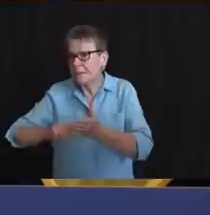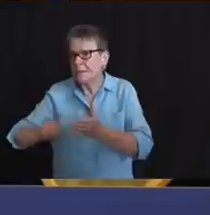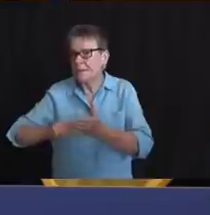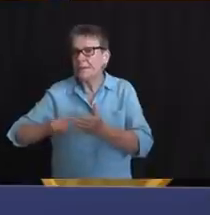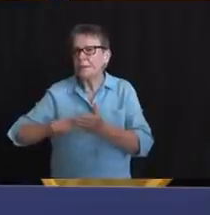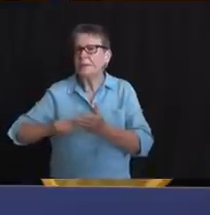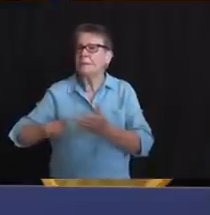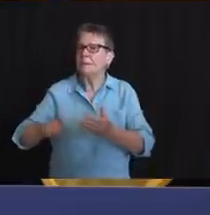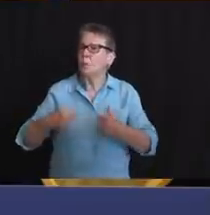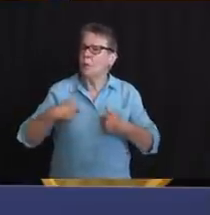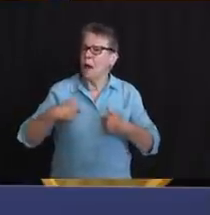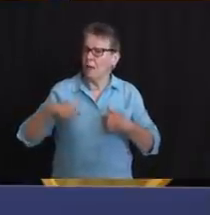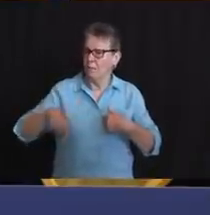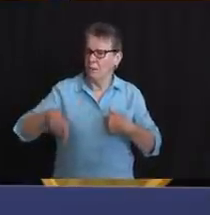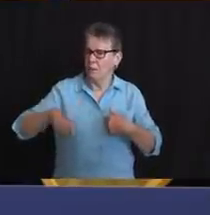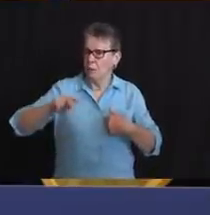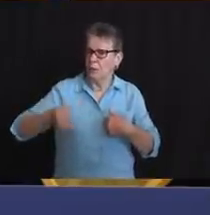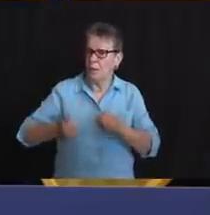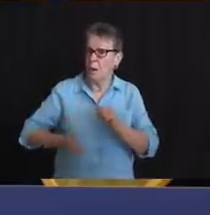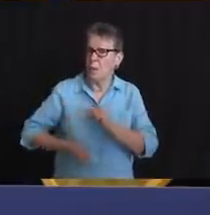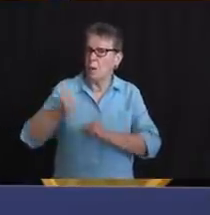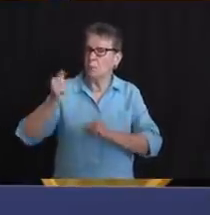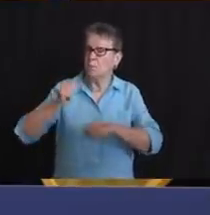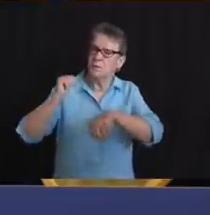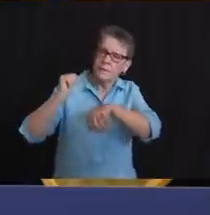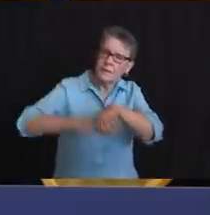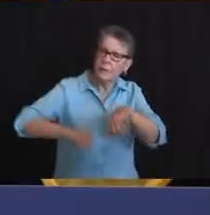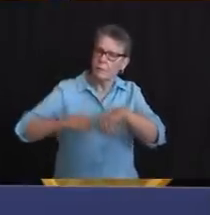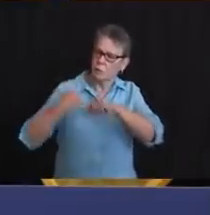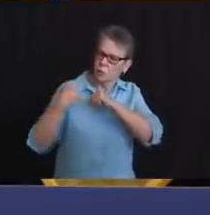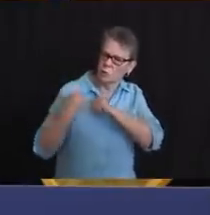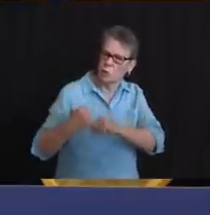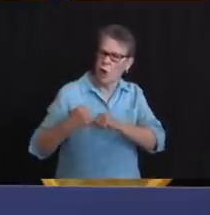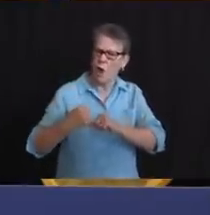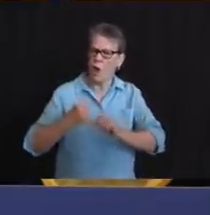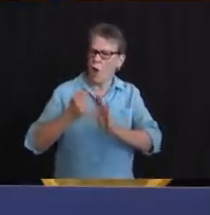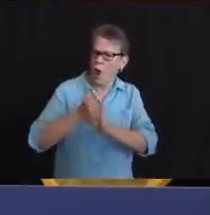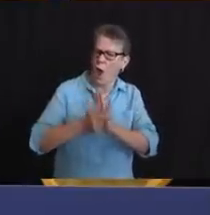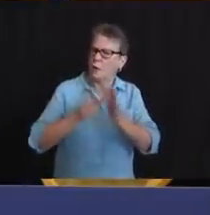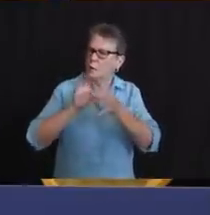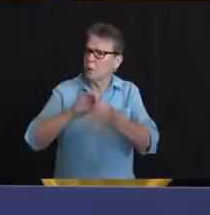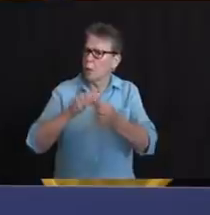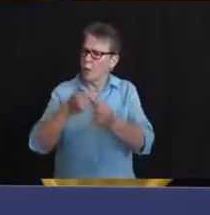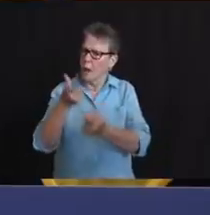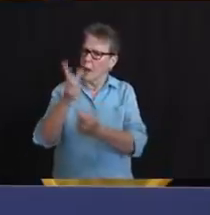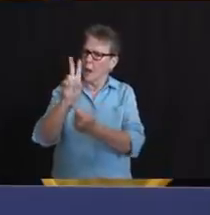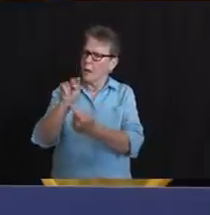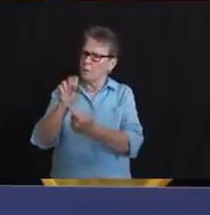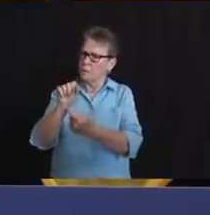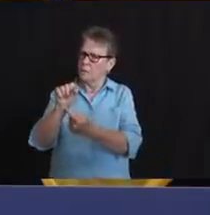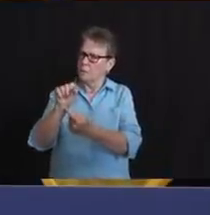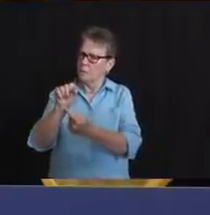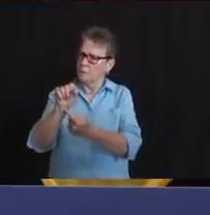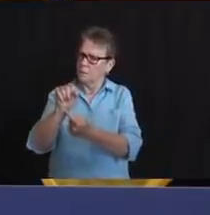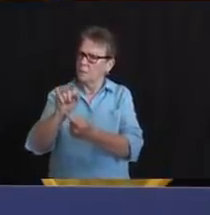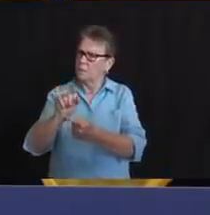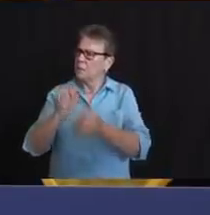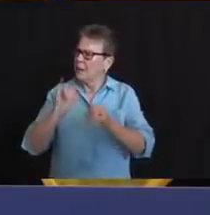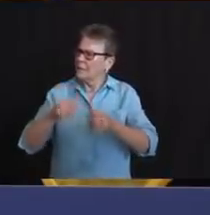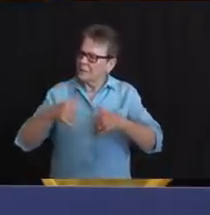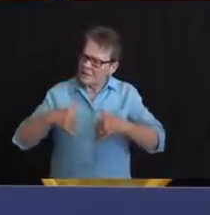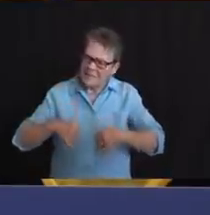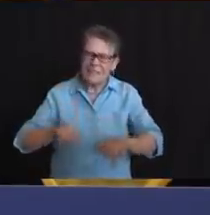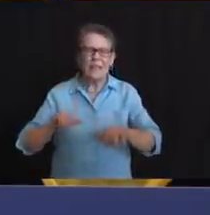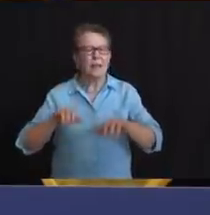national steps taken. And in the absence of that, we're still going to have the risk, at least, of bad